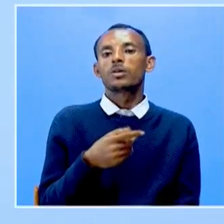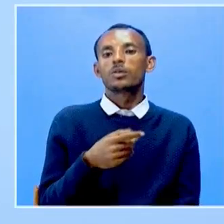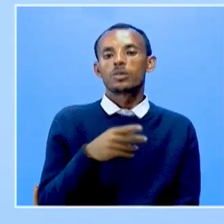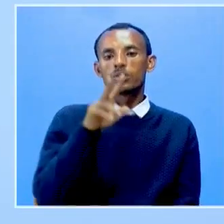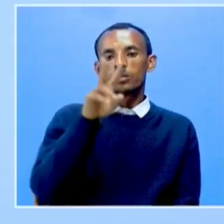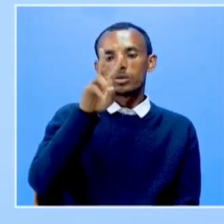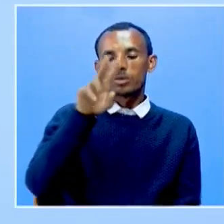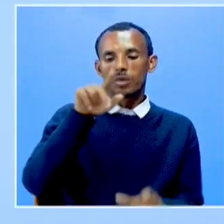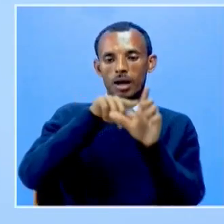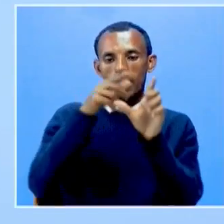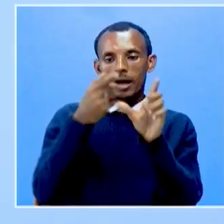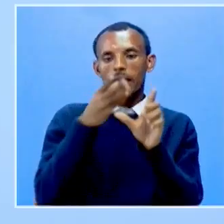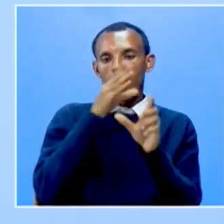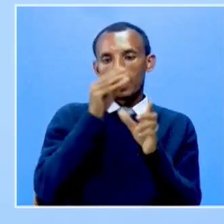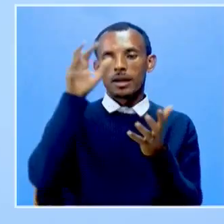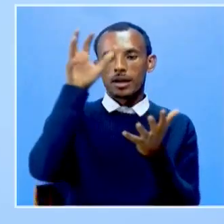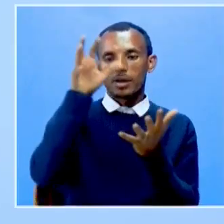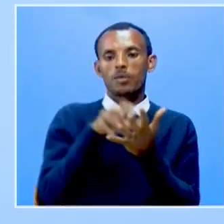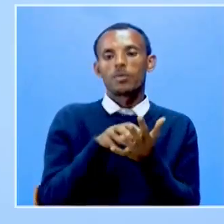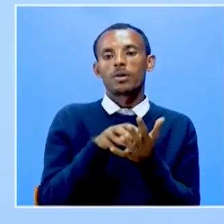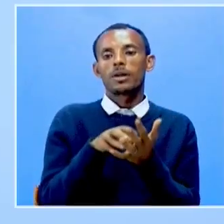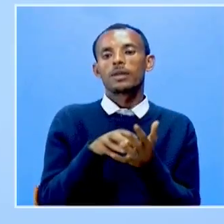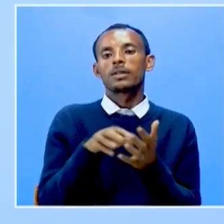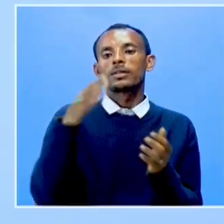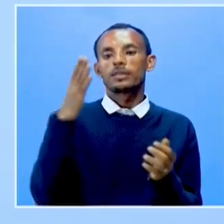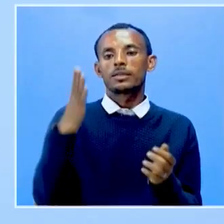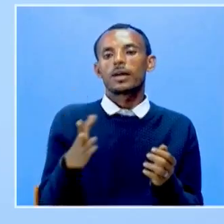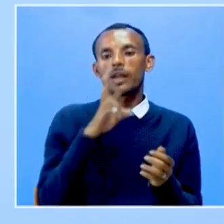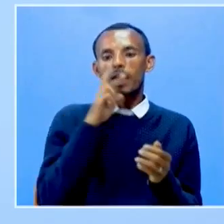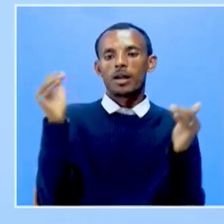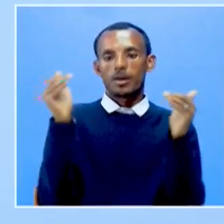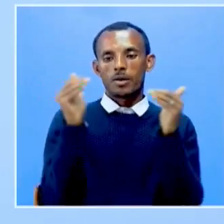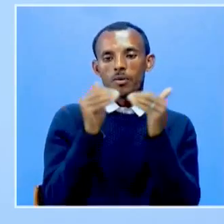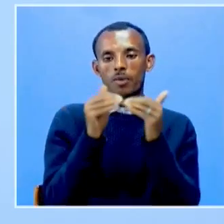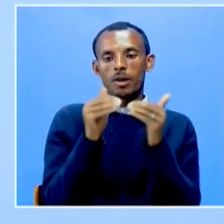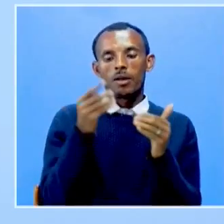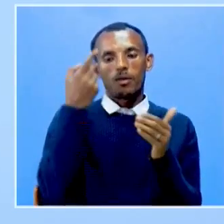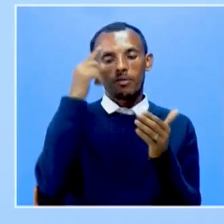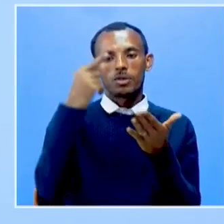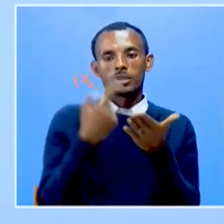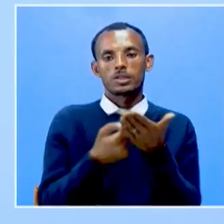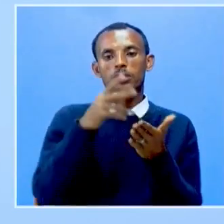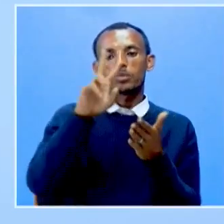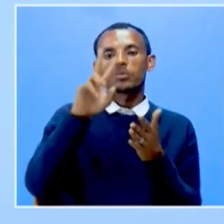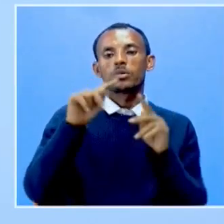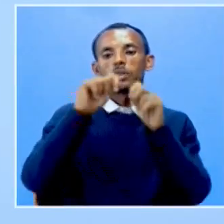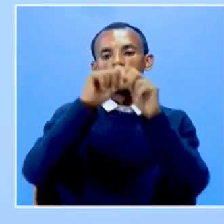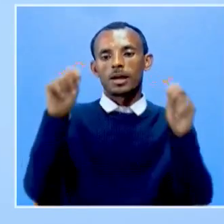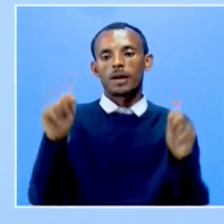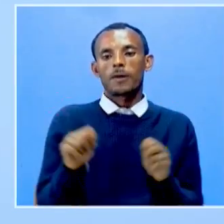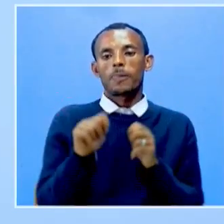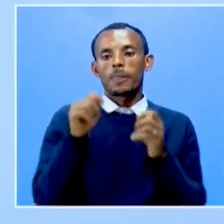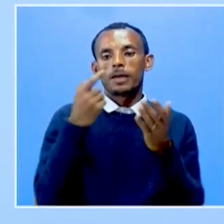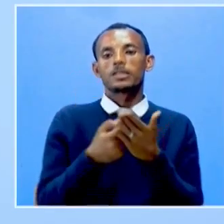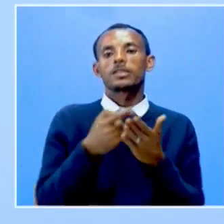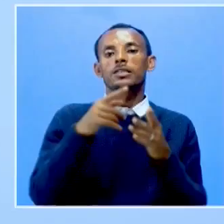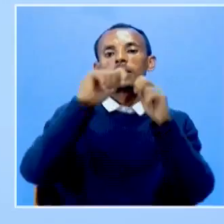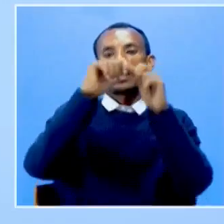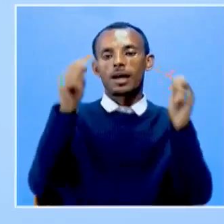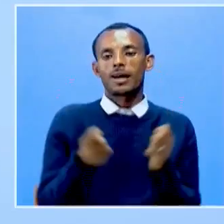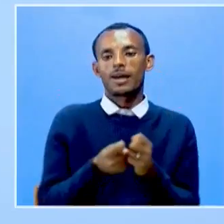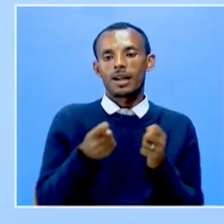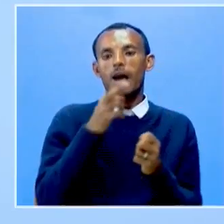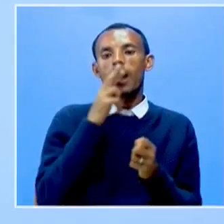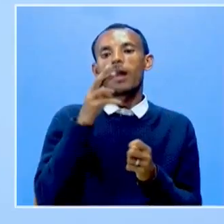two angles and the included sides are congruent for these two triangles. So this triangle fits